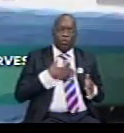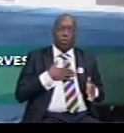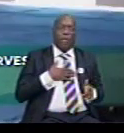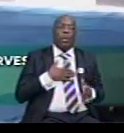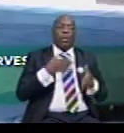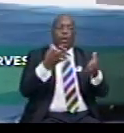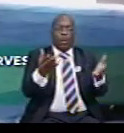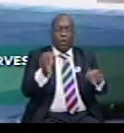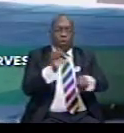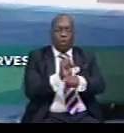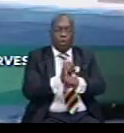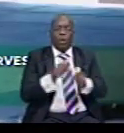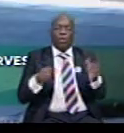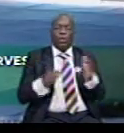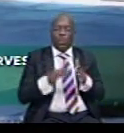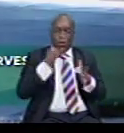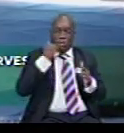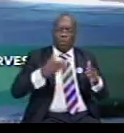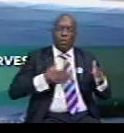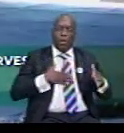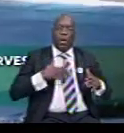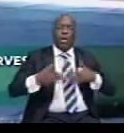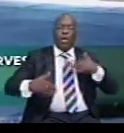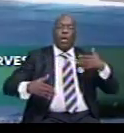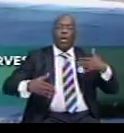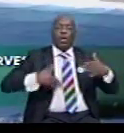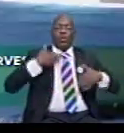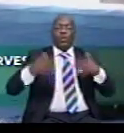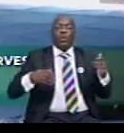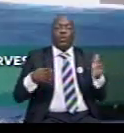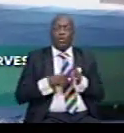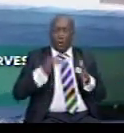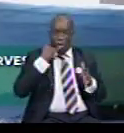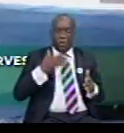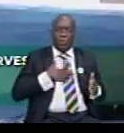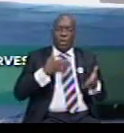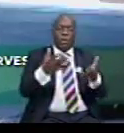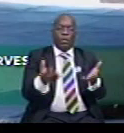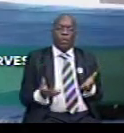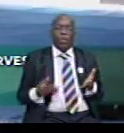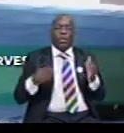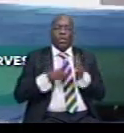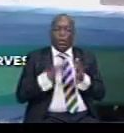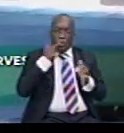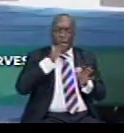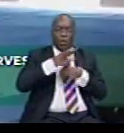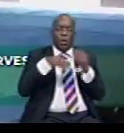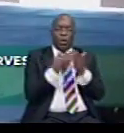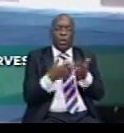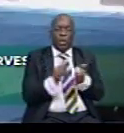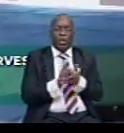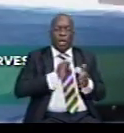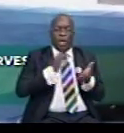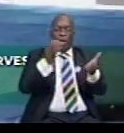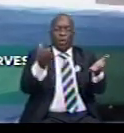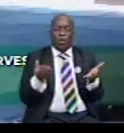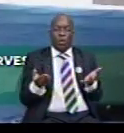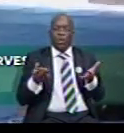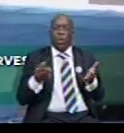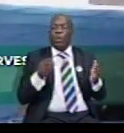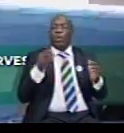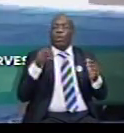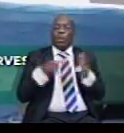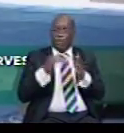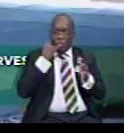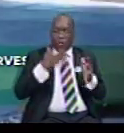and this is my passion, and this is all I'm aiming at and gunning at, that I will finish